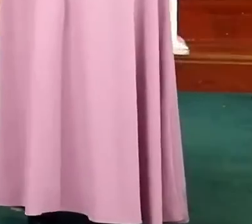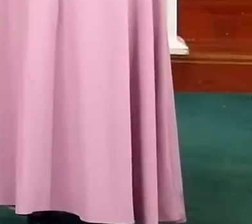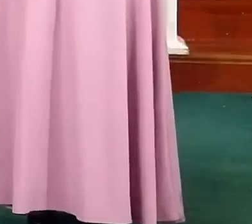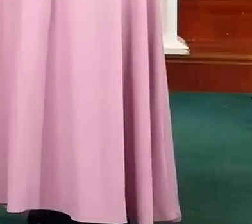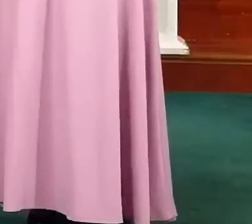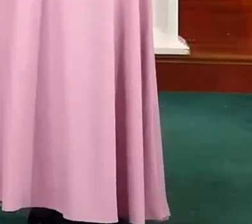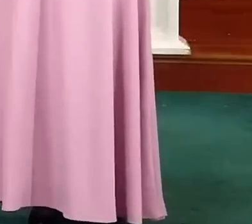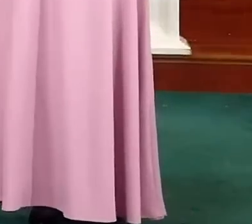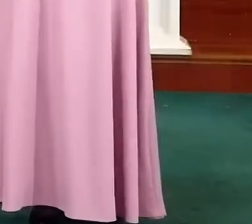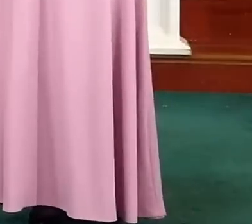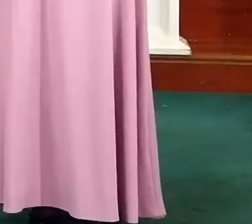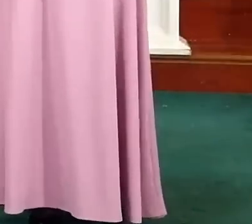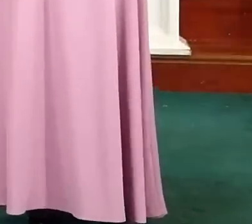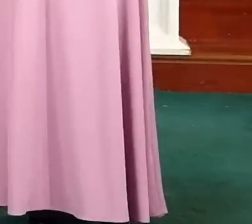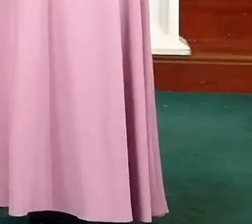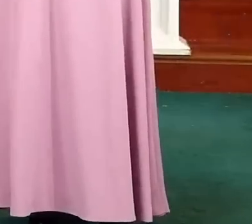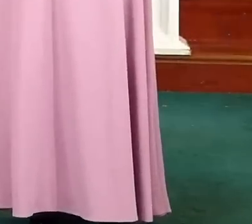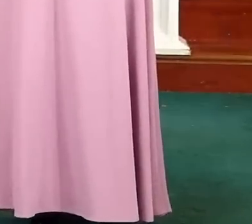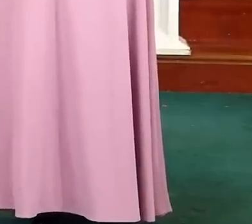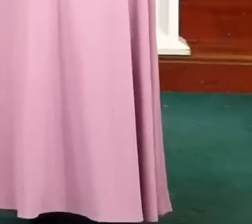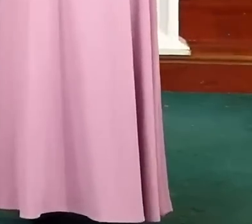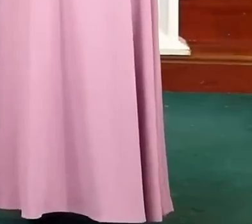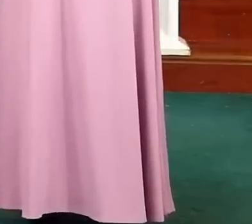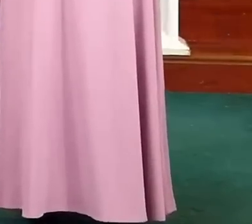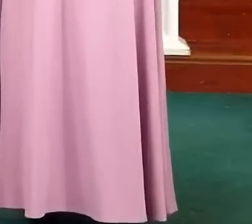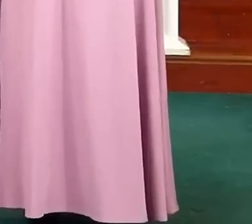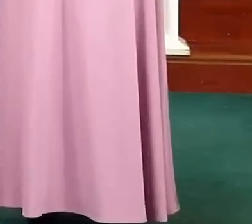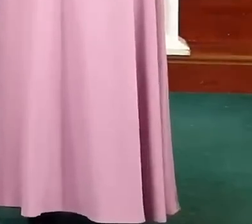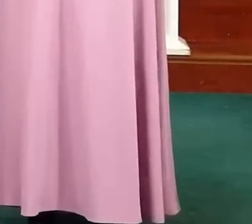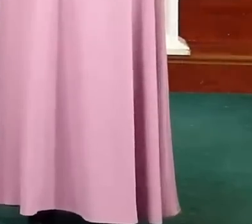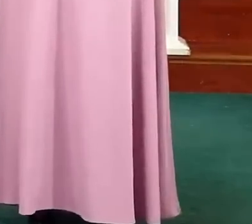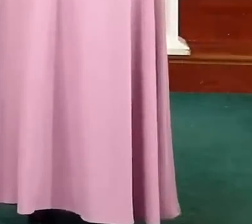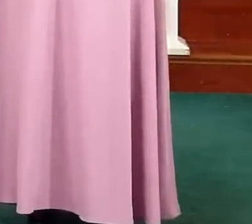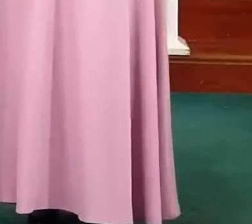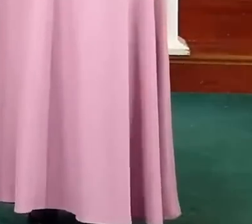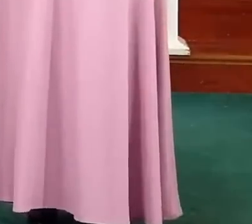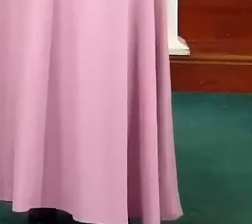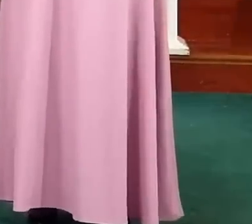Yeah, the beautiful city of